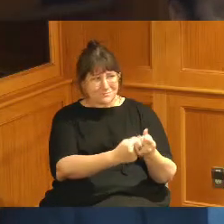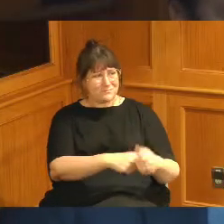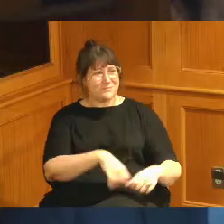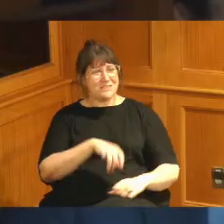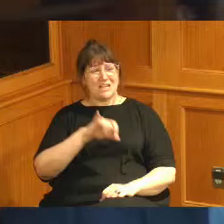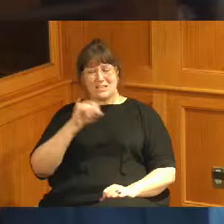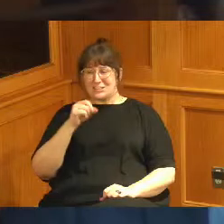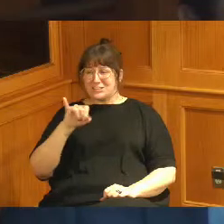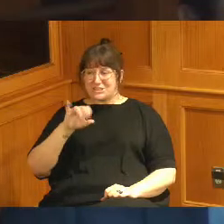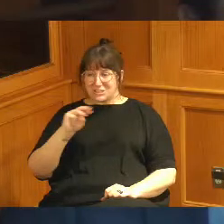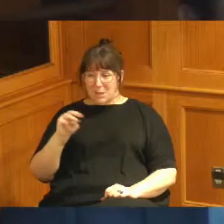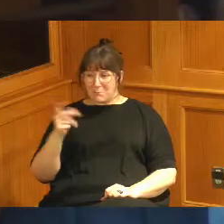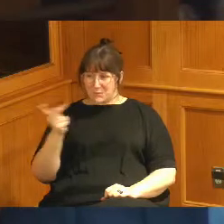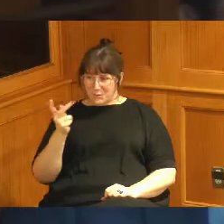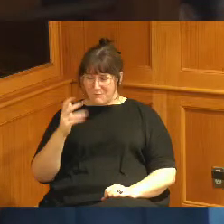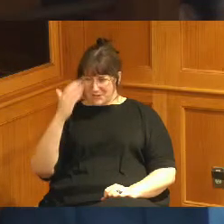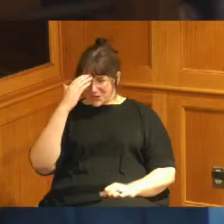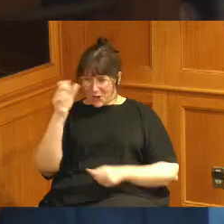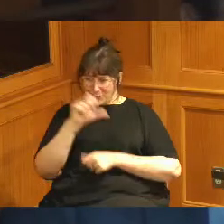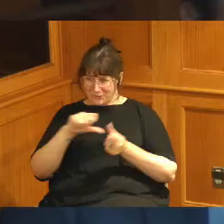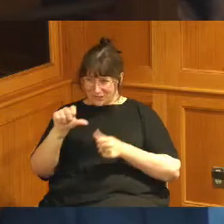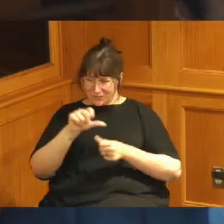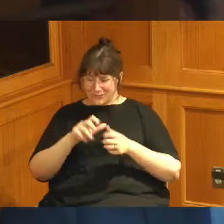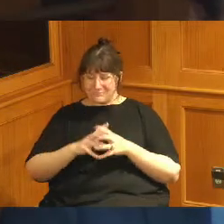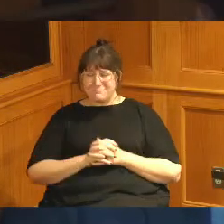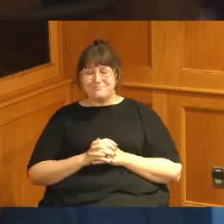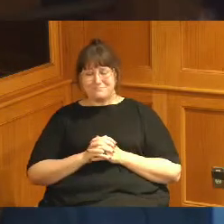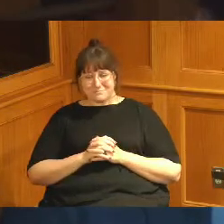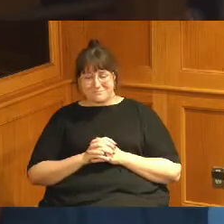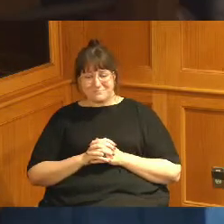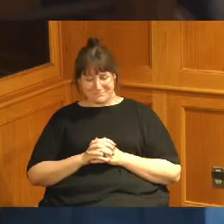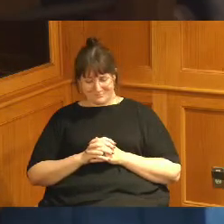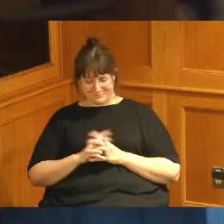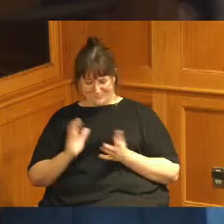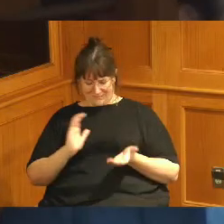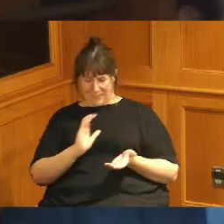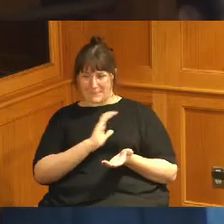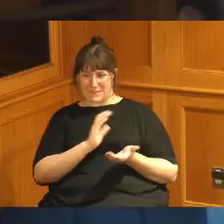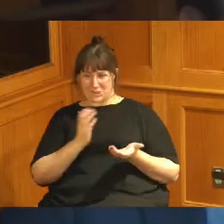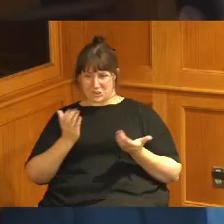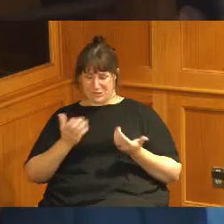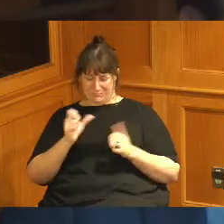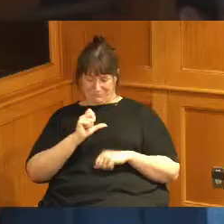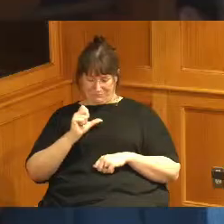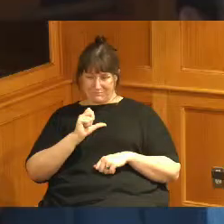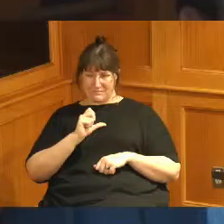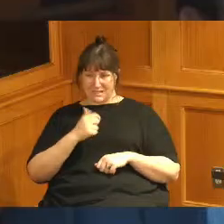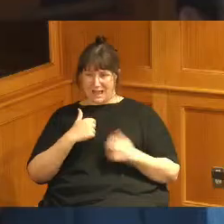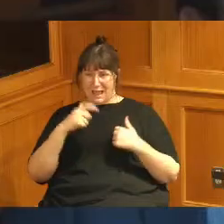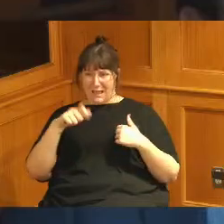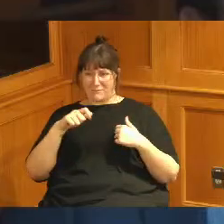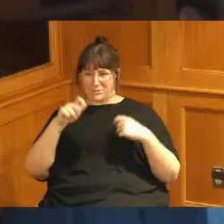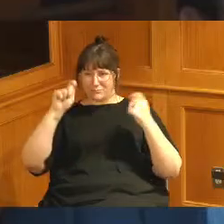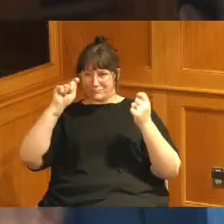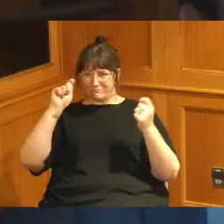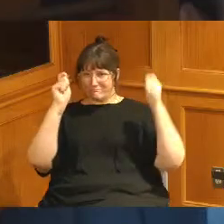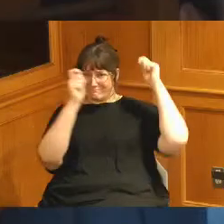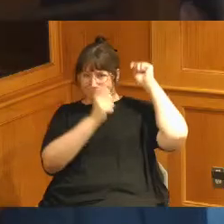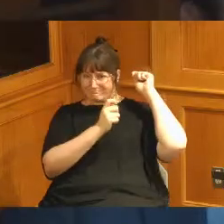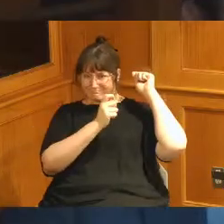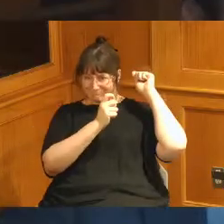each other there. As the county commissioner, though, I have to put the fan hat over